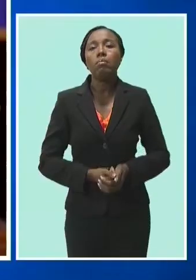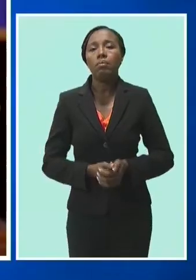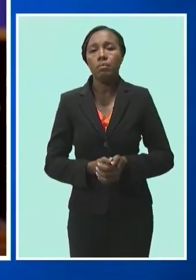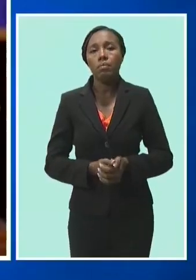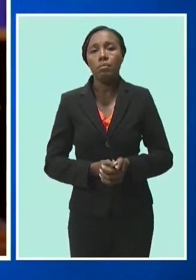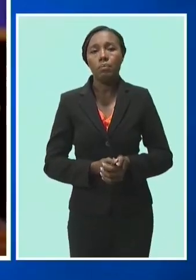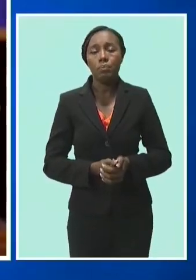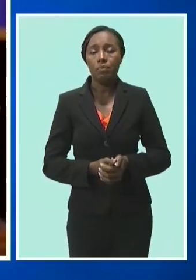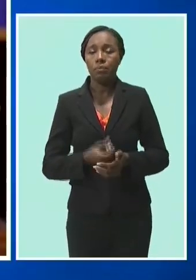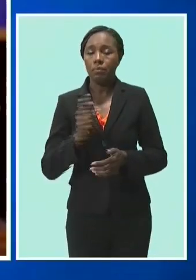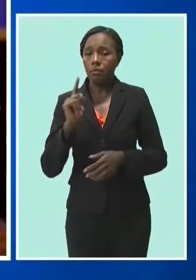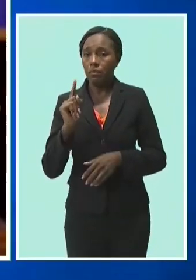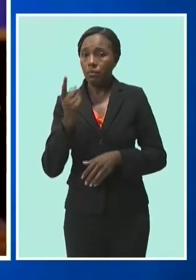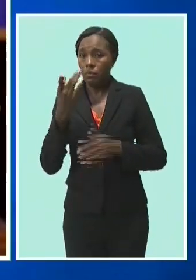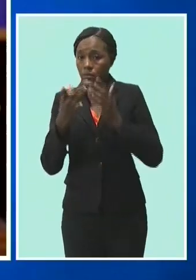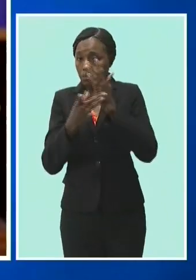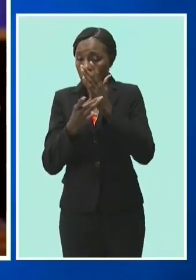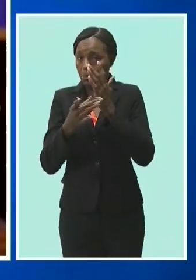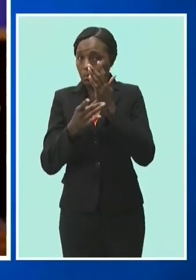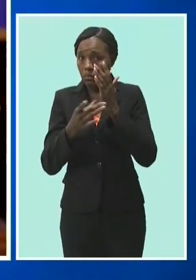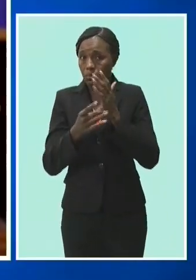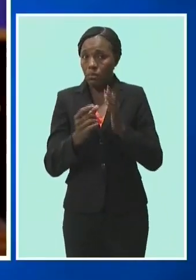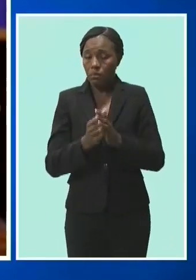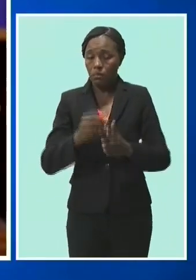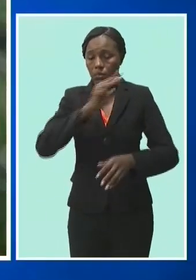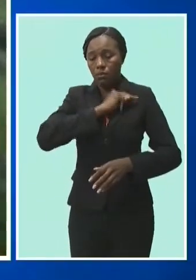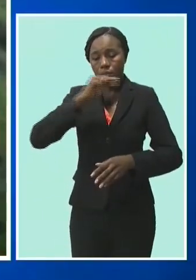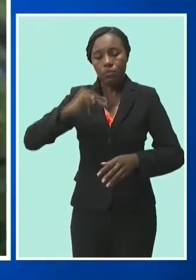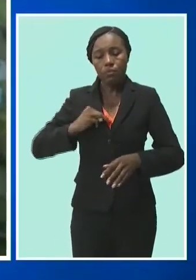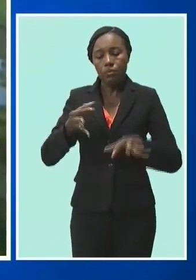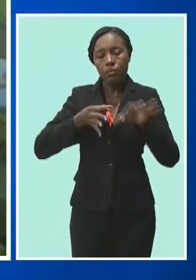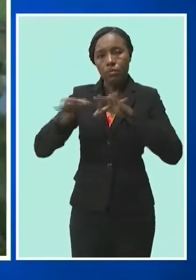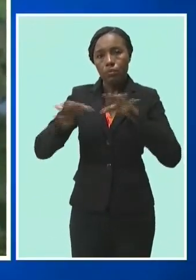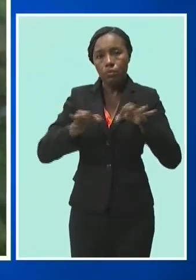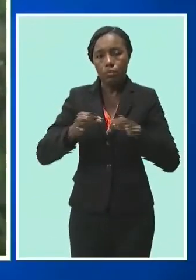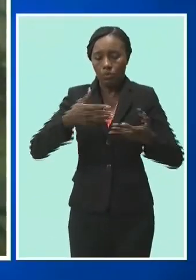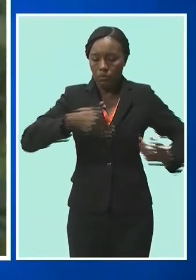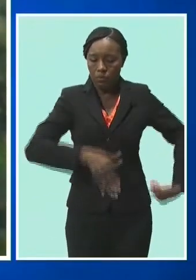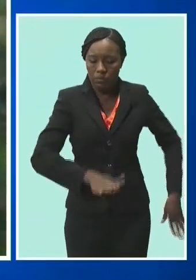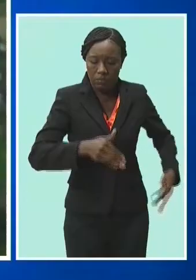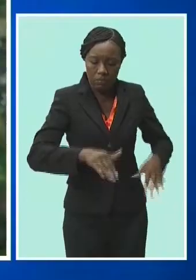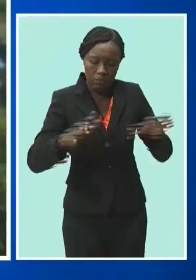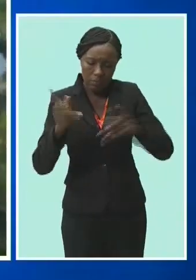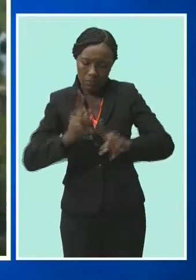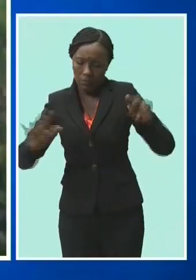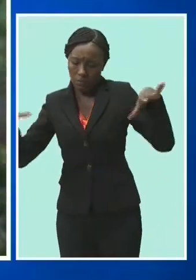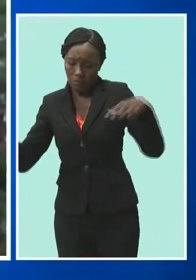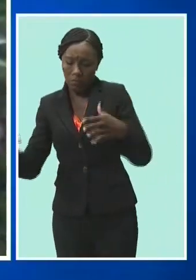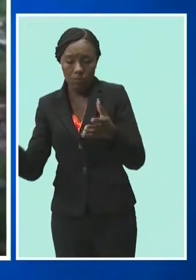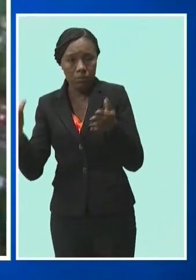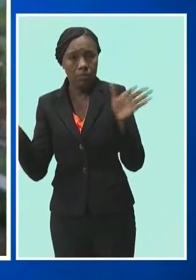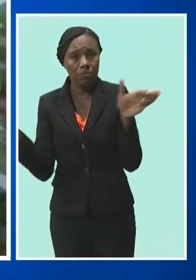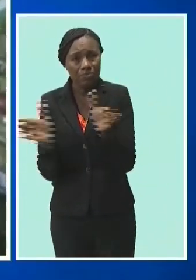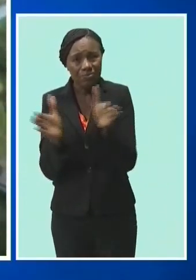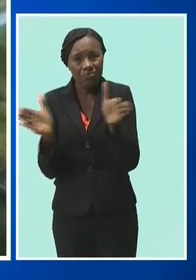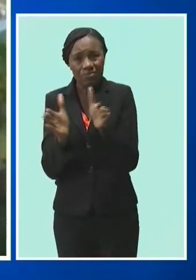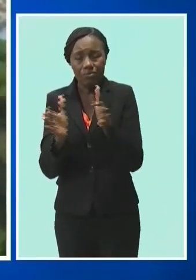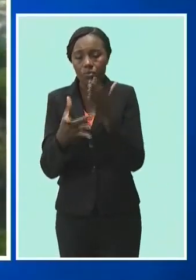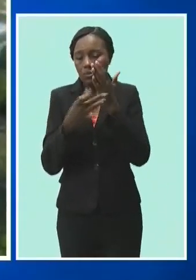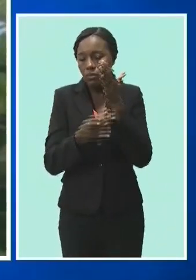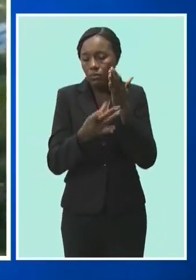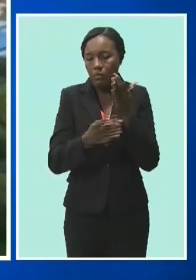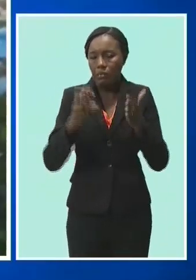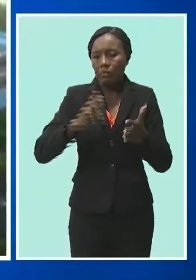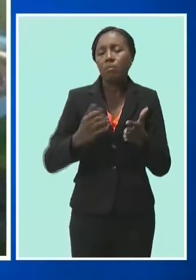as first oil approaches, the minister reminded that Guyana has a very small population, adding that the oil and gas sector demands